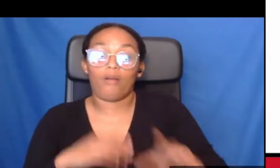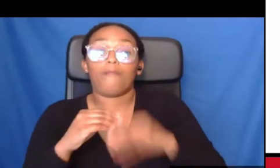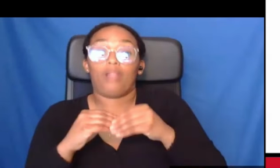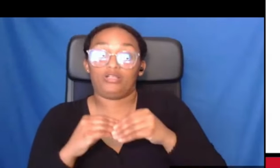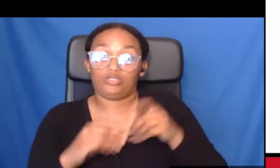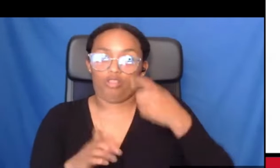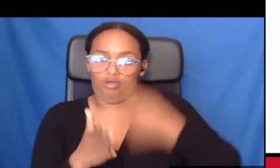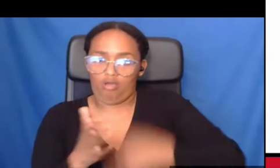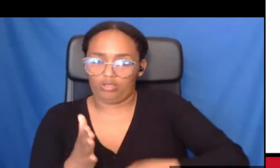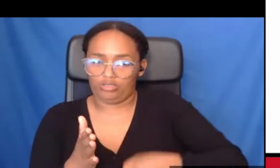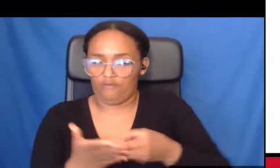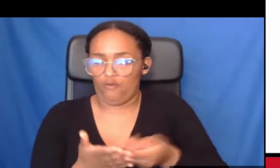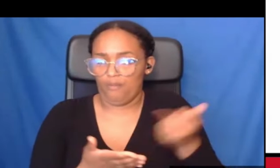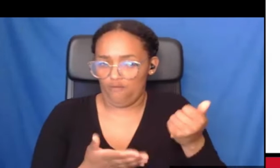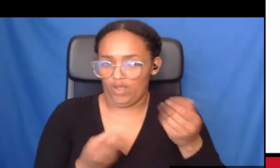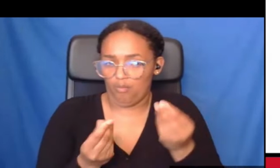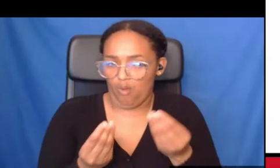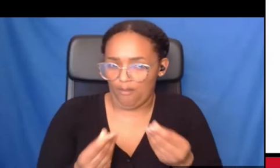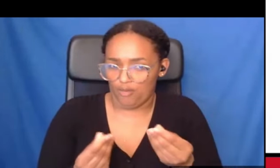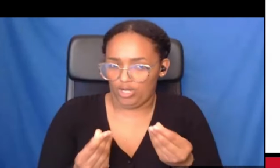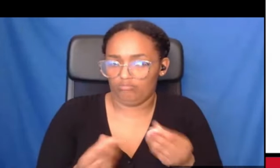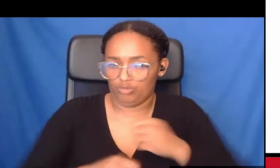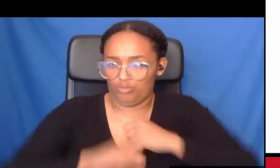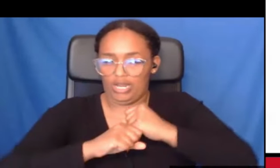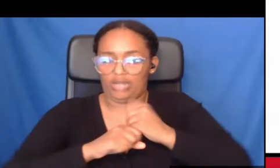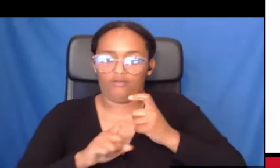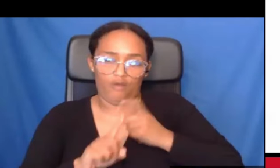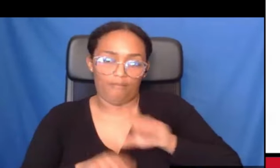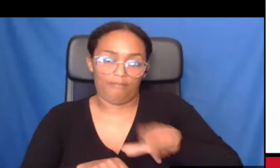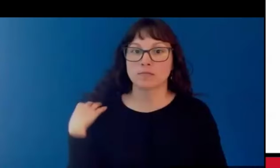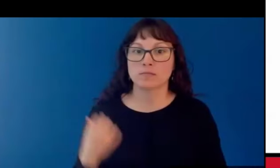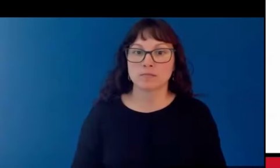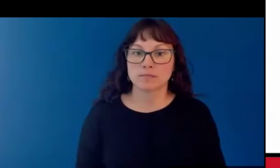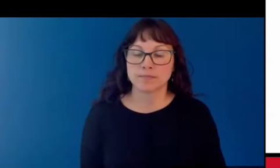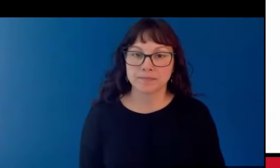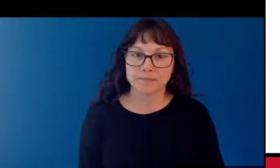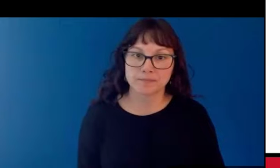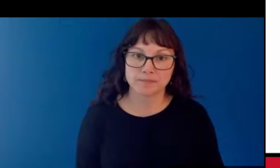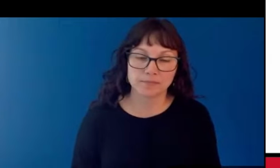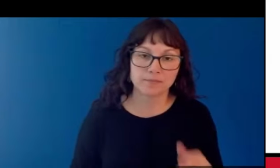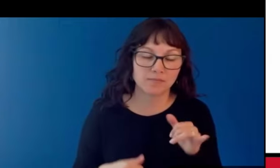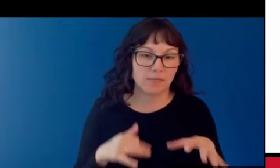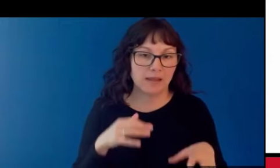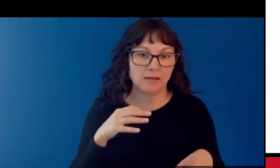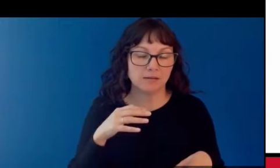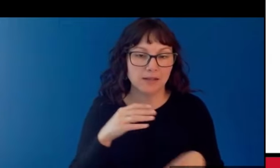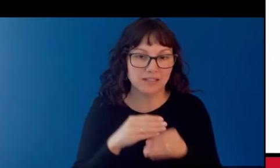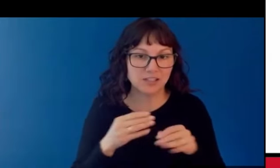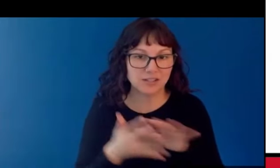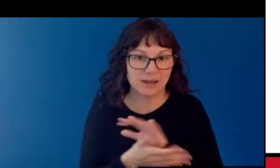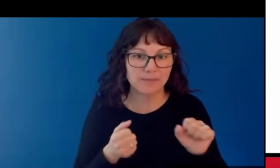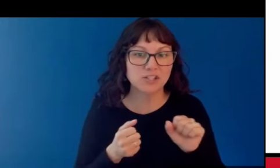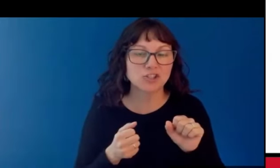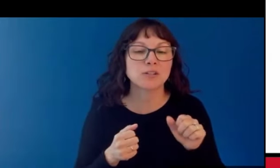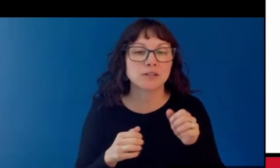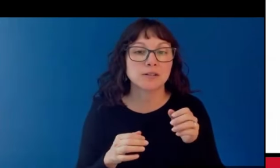A broad form expands, extends it to other types of